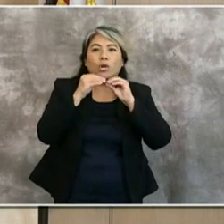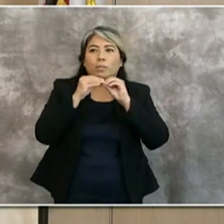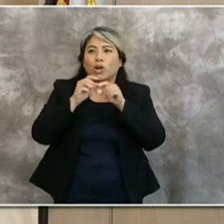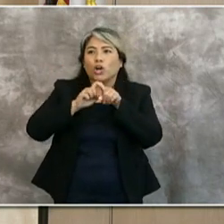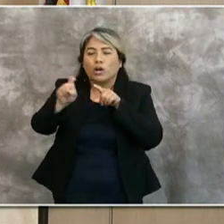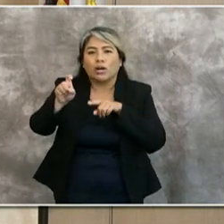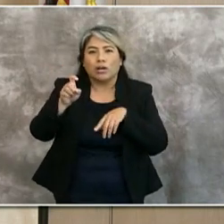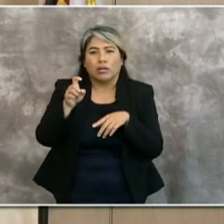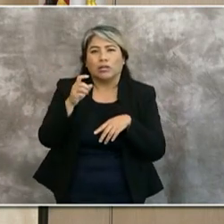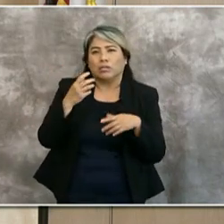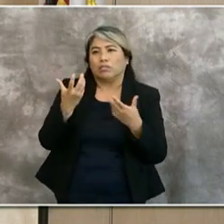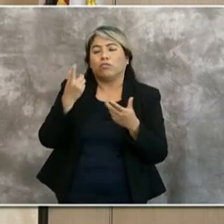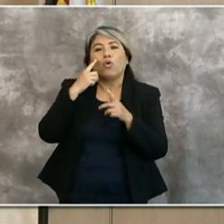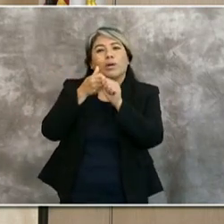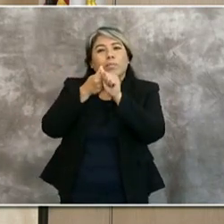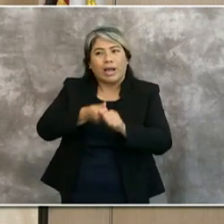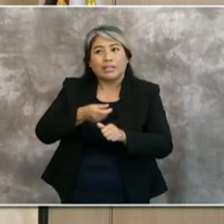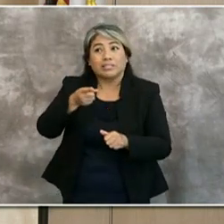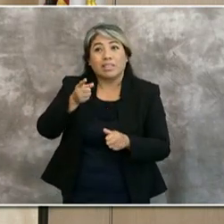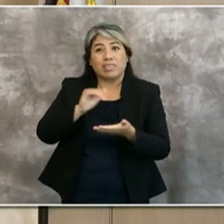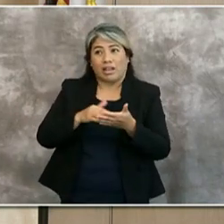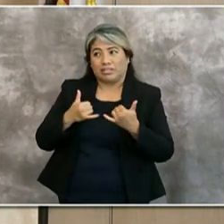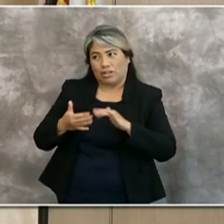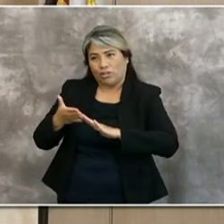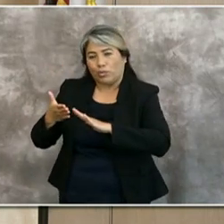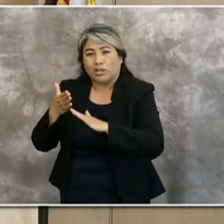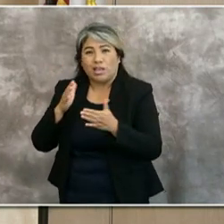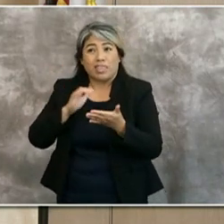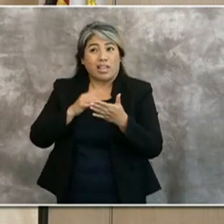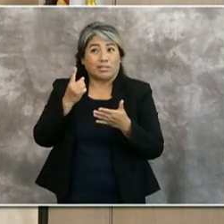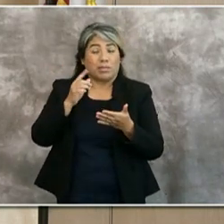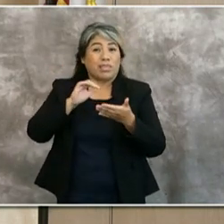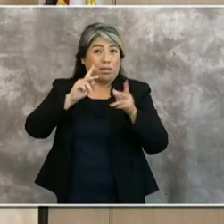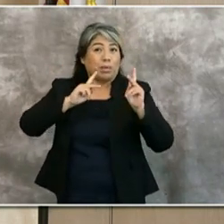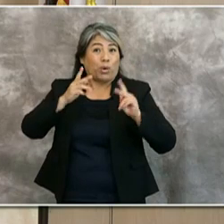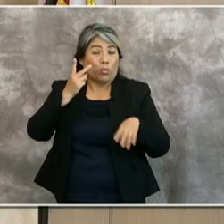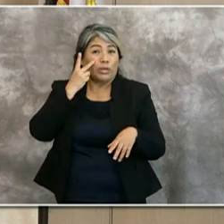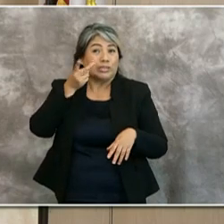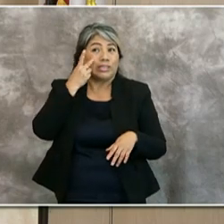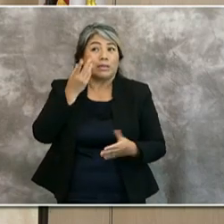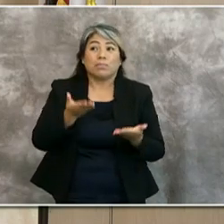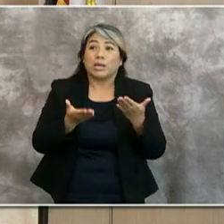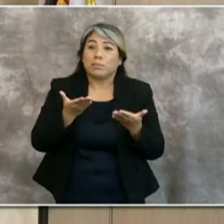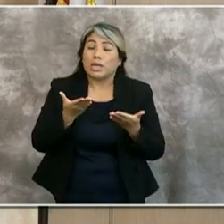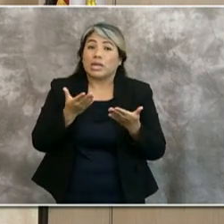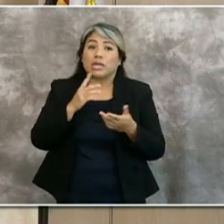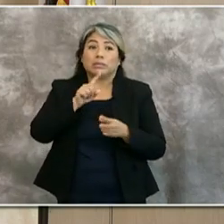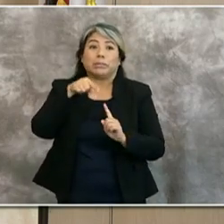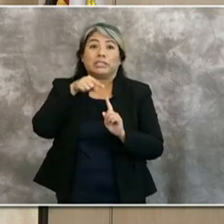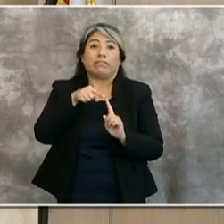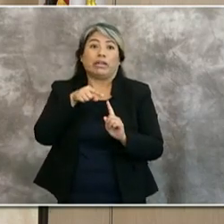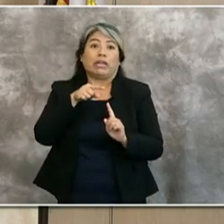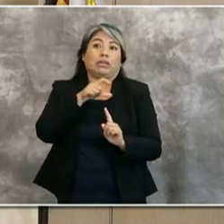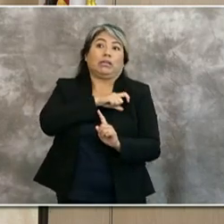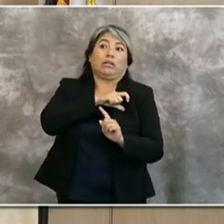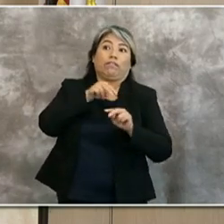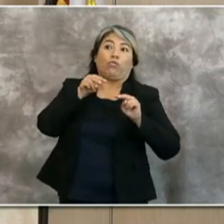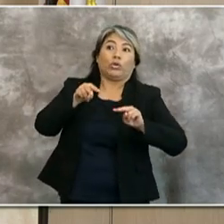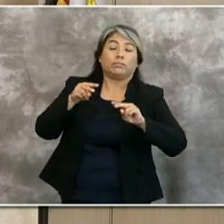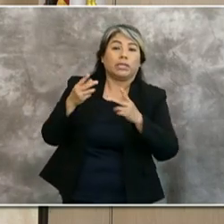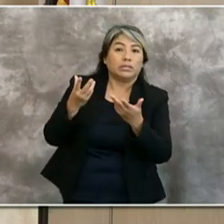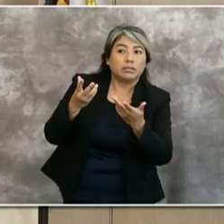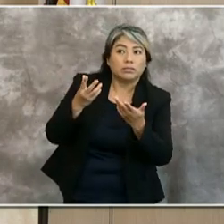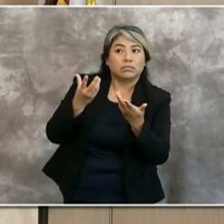works, will this be something that people are going to see maybe specific enforcement measures off of those